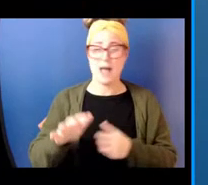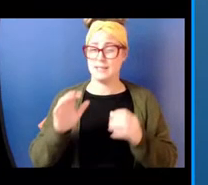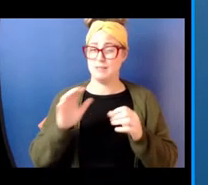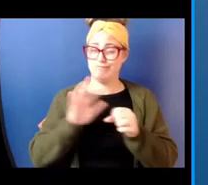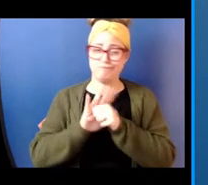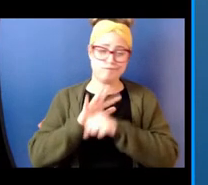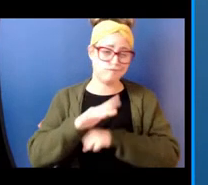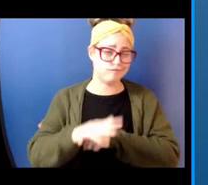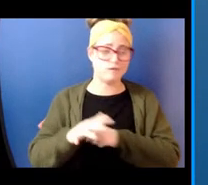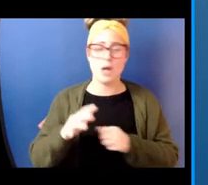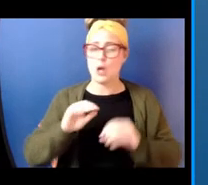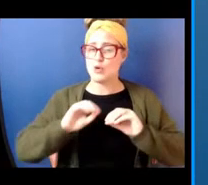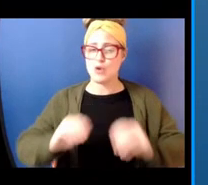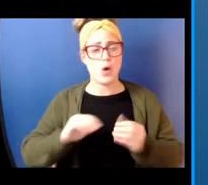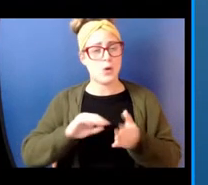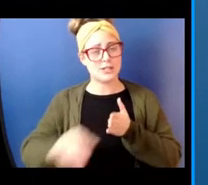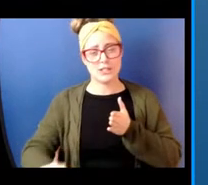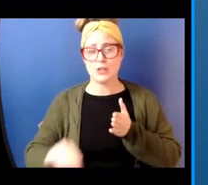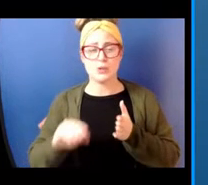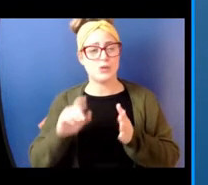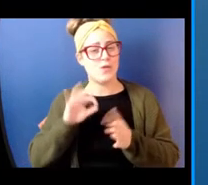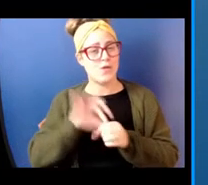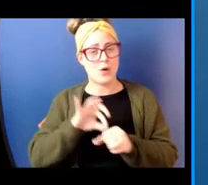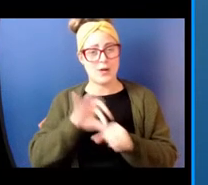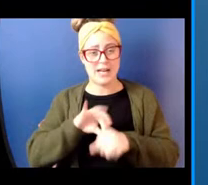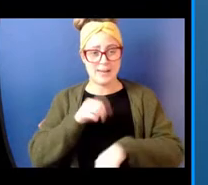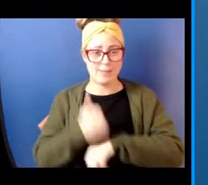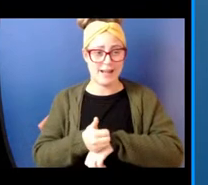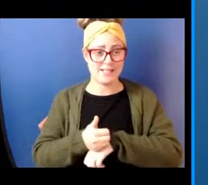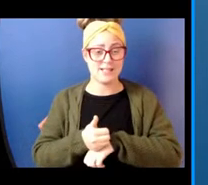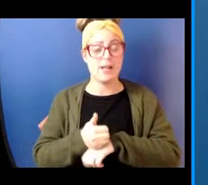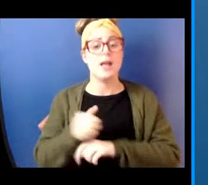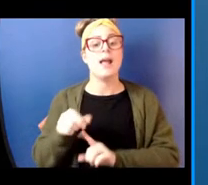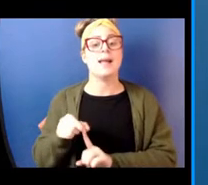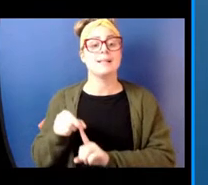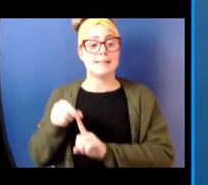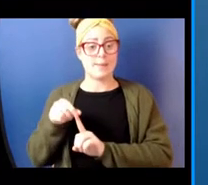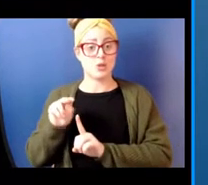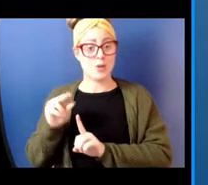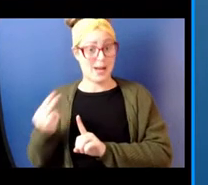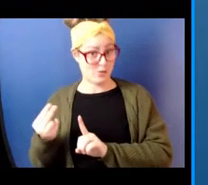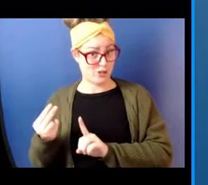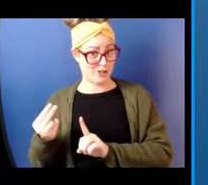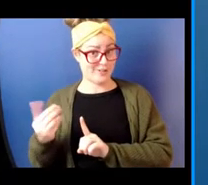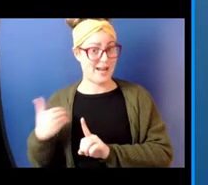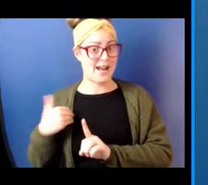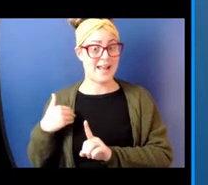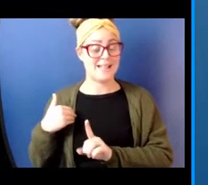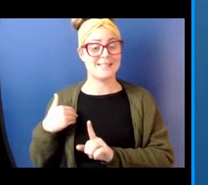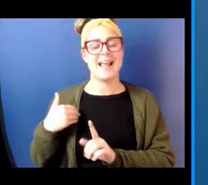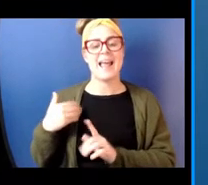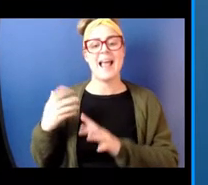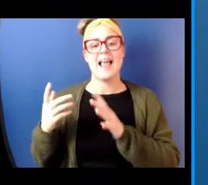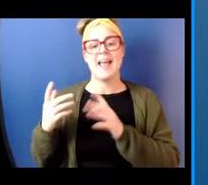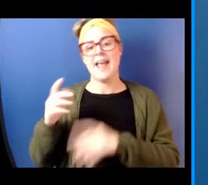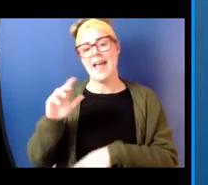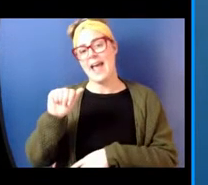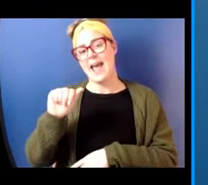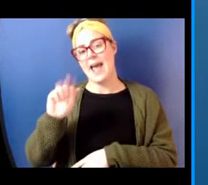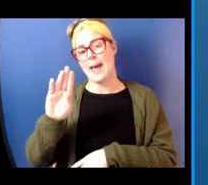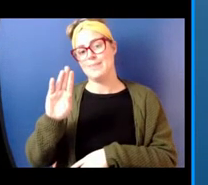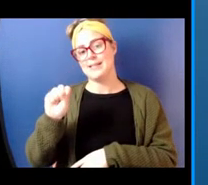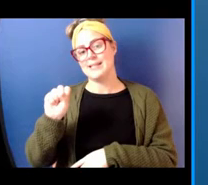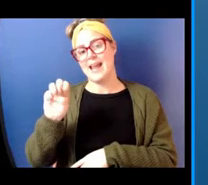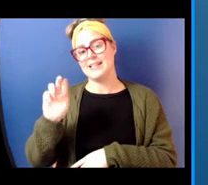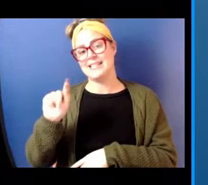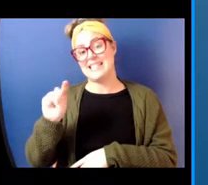with the exception of New Hampshire which does have absentee voting but only with a certain limited excuses so